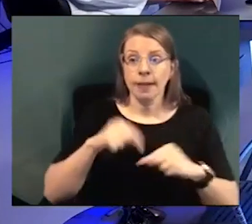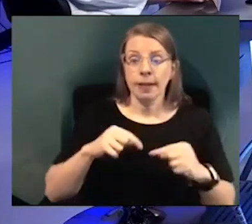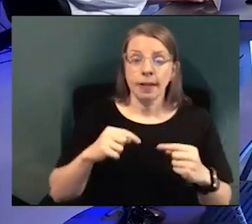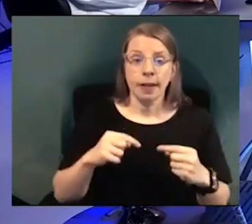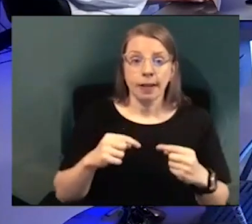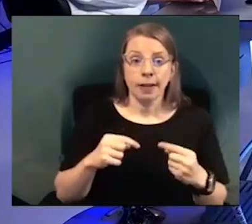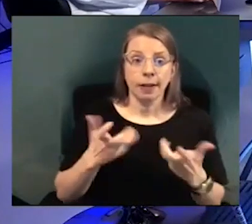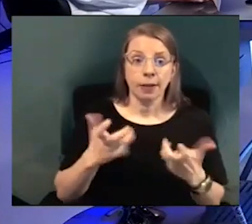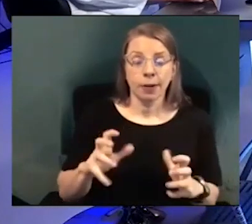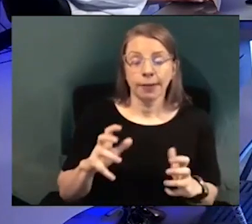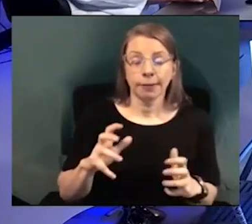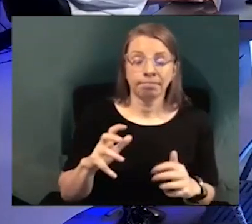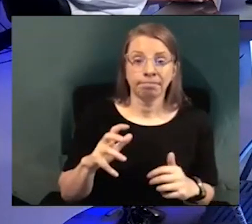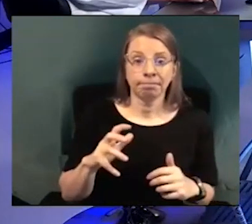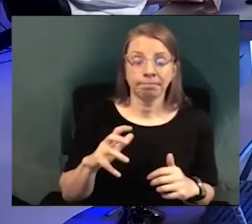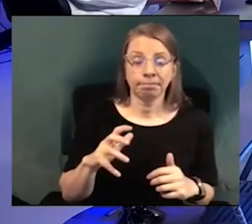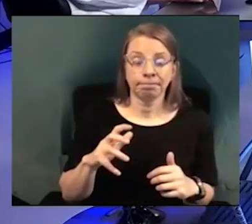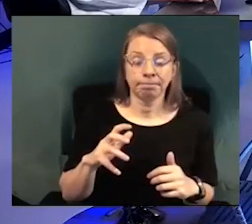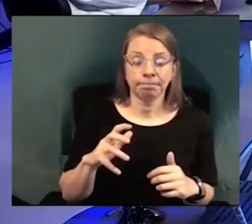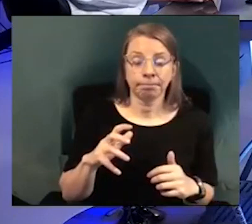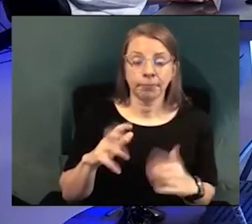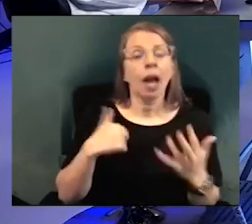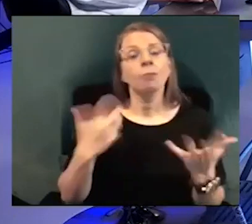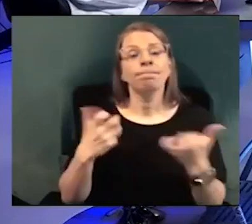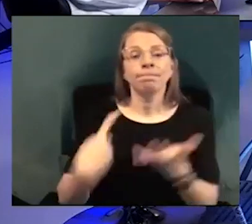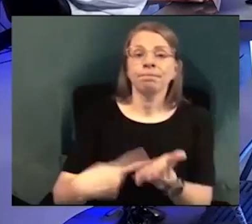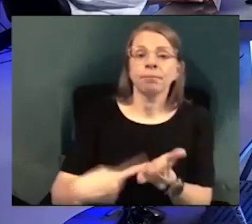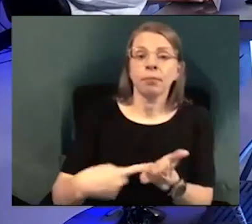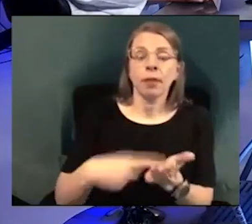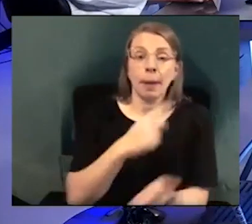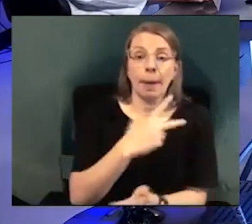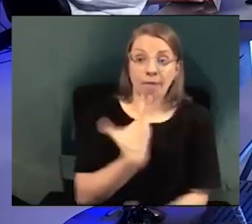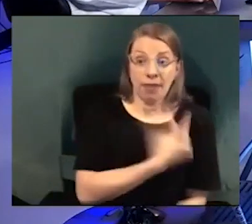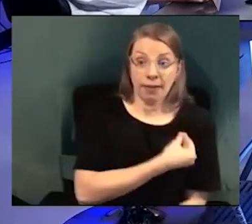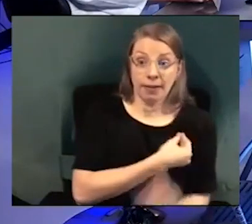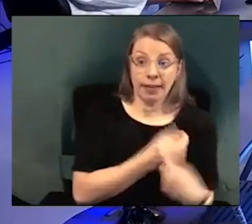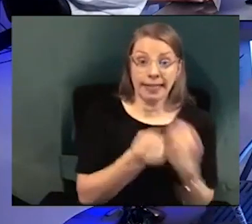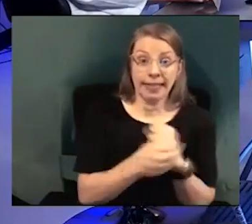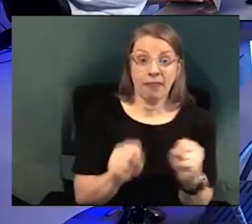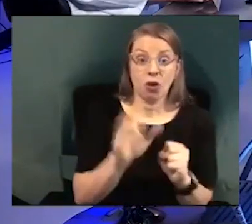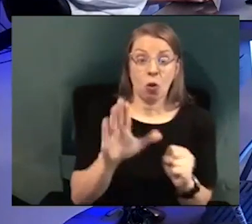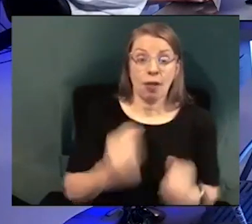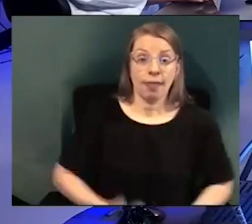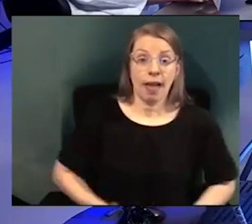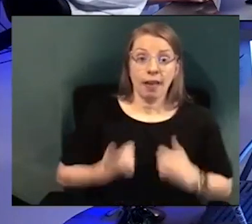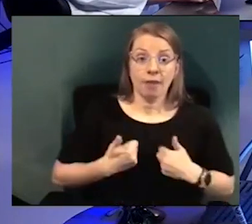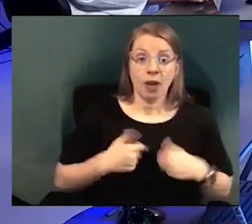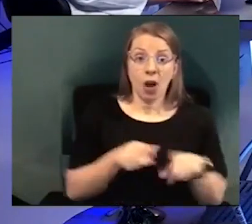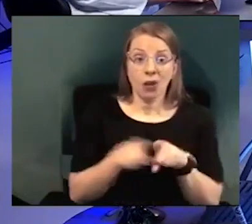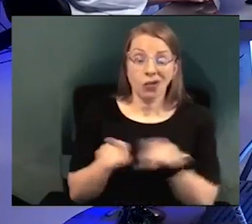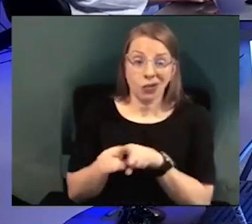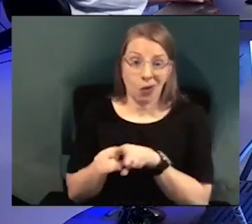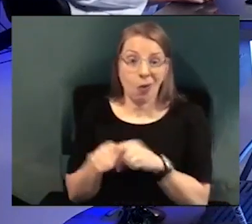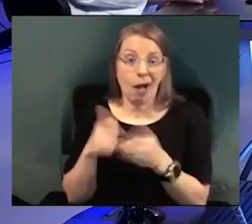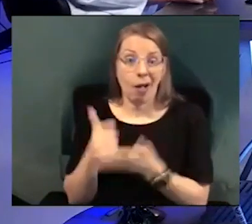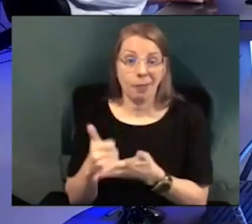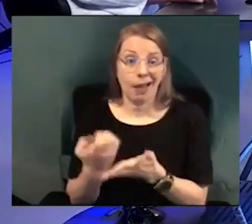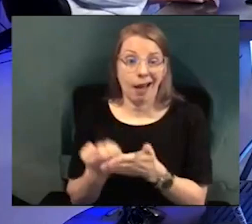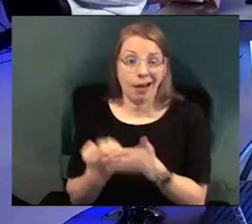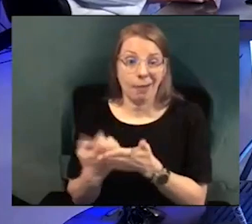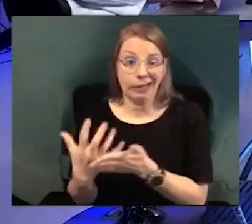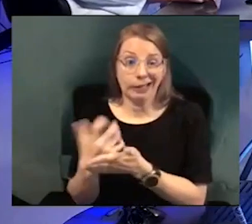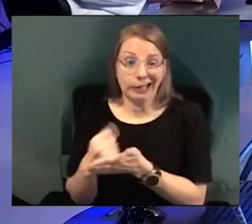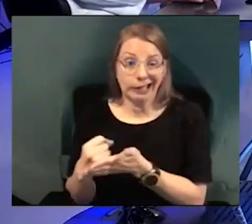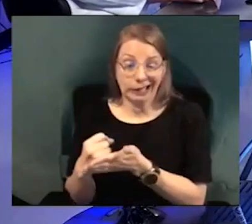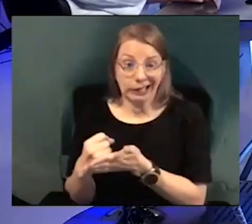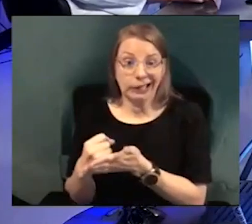think about vaccination then as not only potentially saving your life, but saving your pocketbook. Absolutely. I mean, it really Absolutely. I think if we